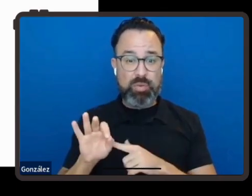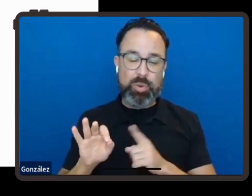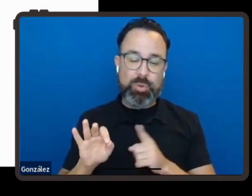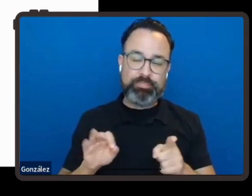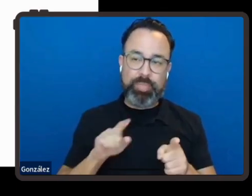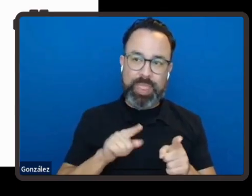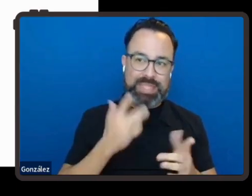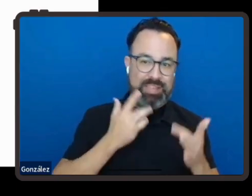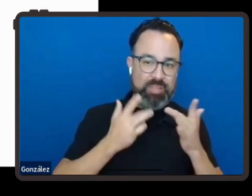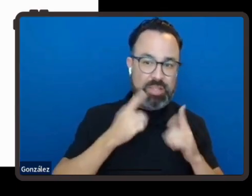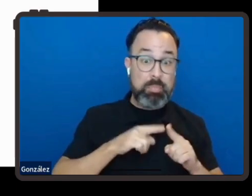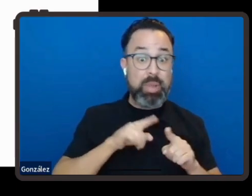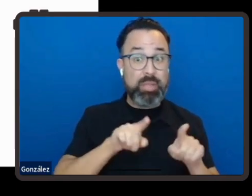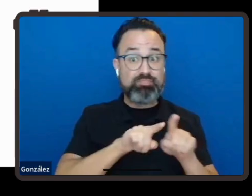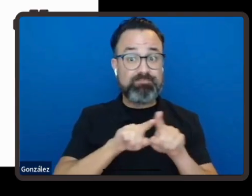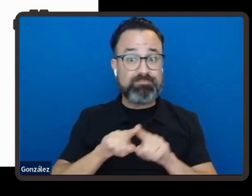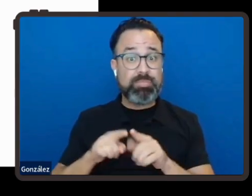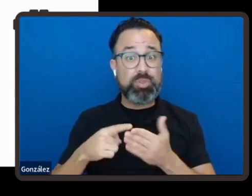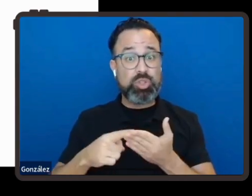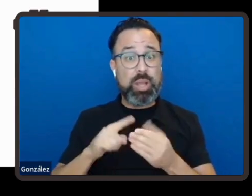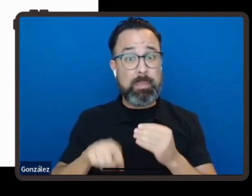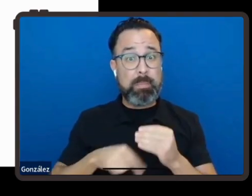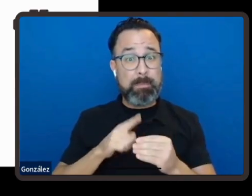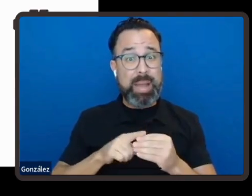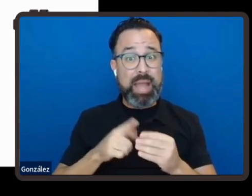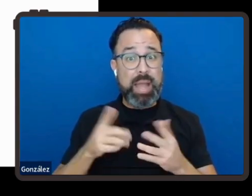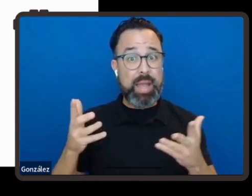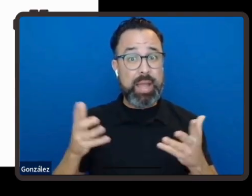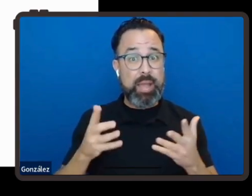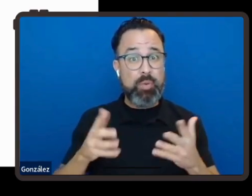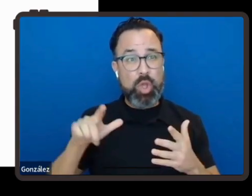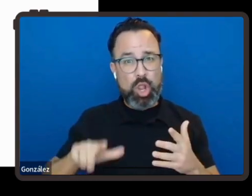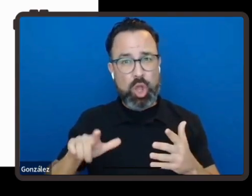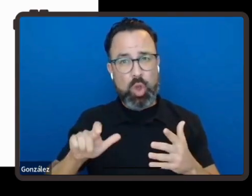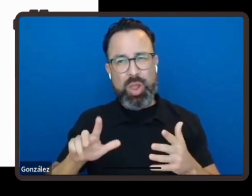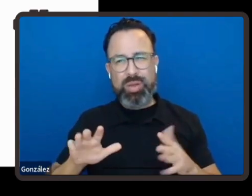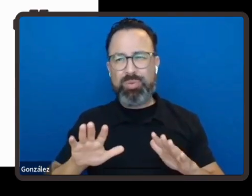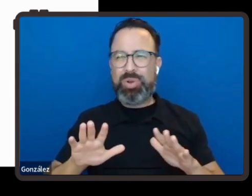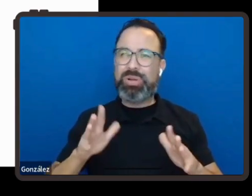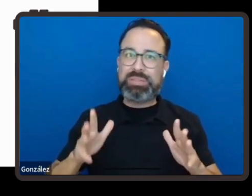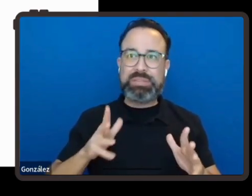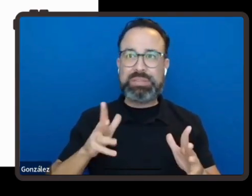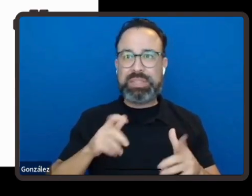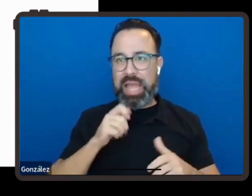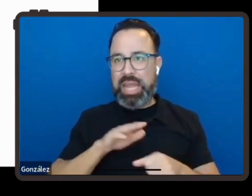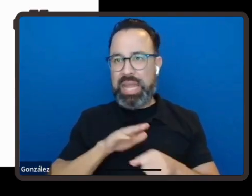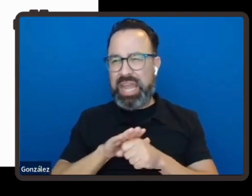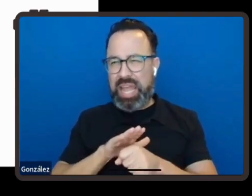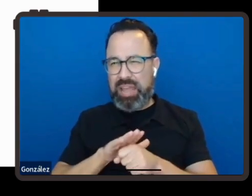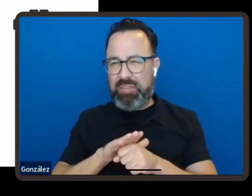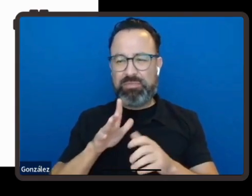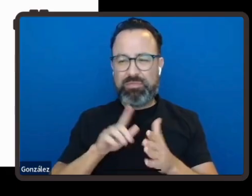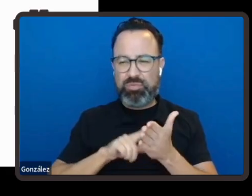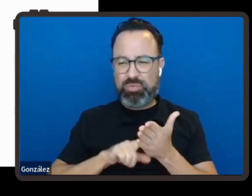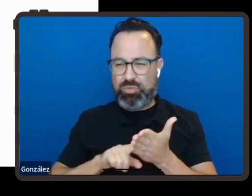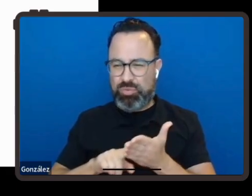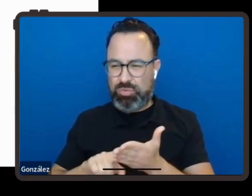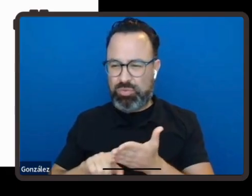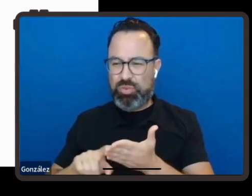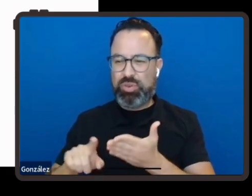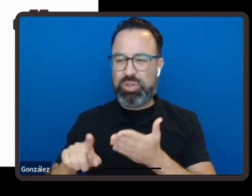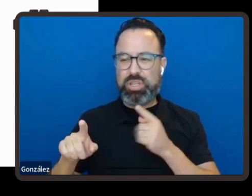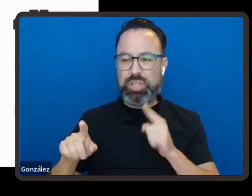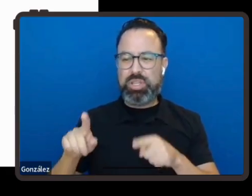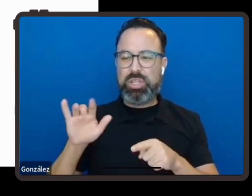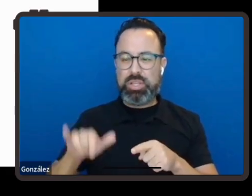also talk about the low levels and that's not, there's not been enough researched on that. And again, a good